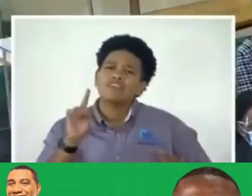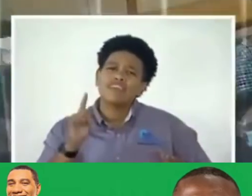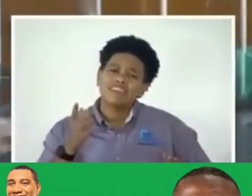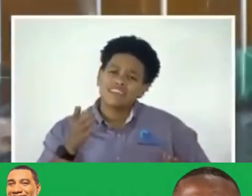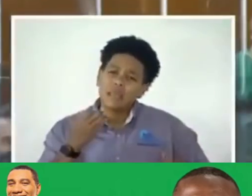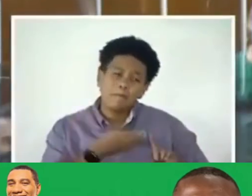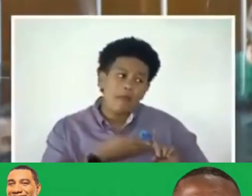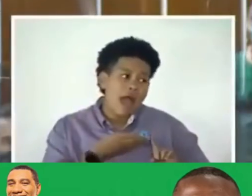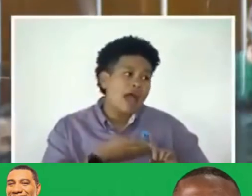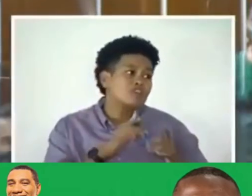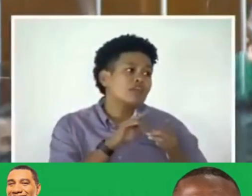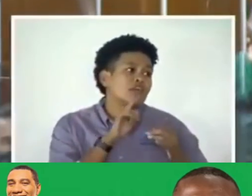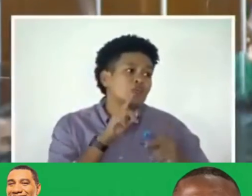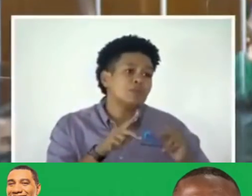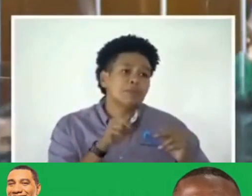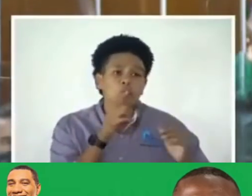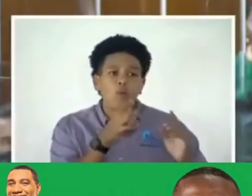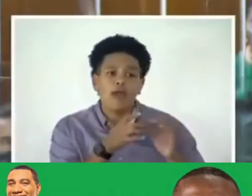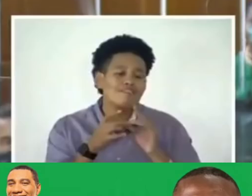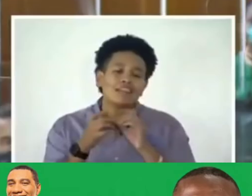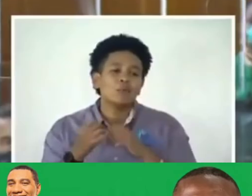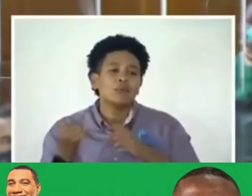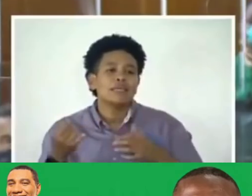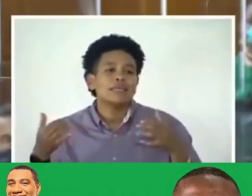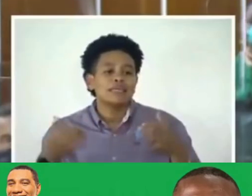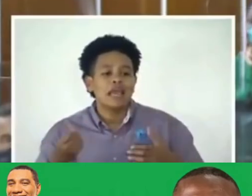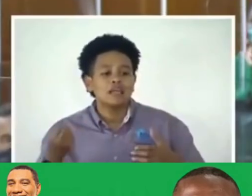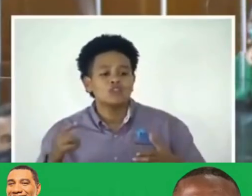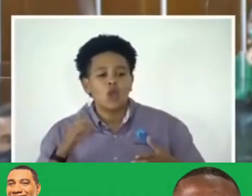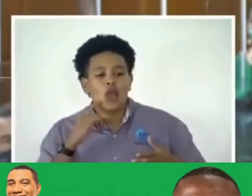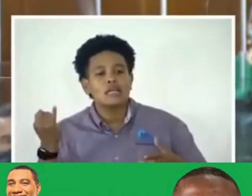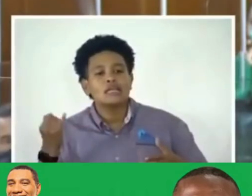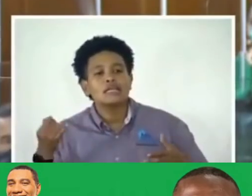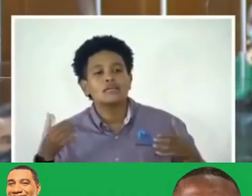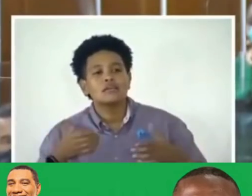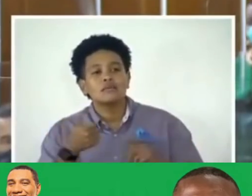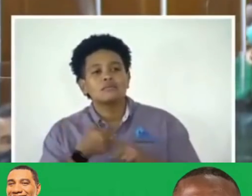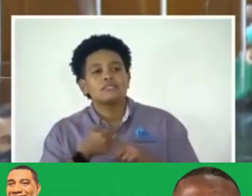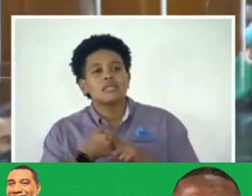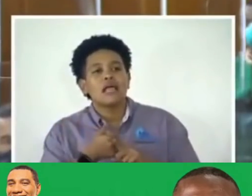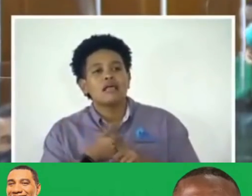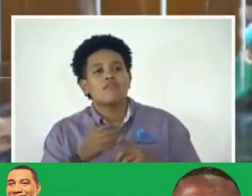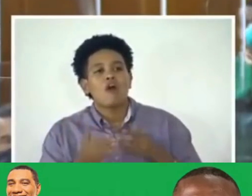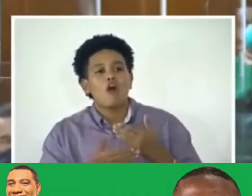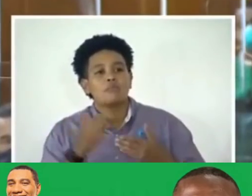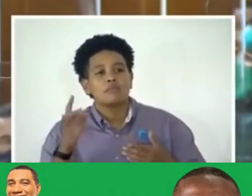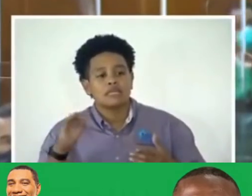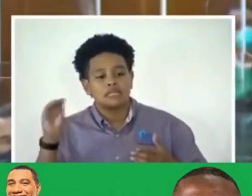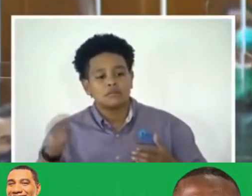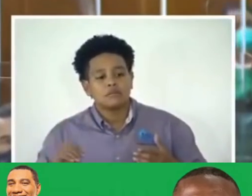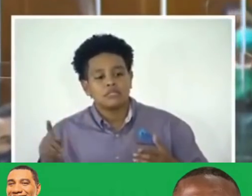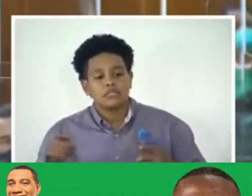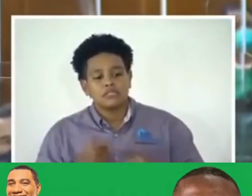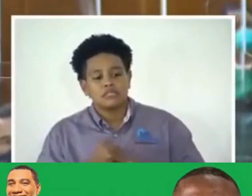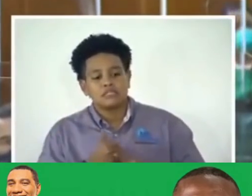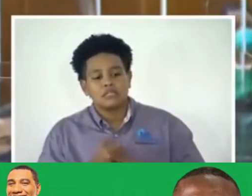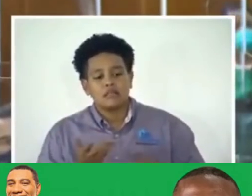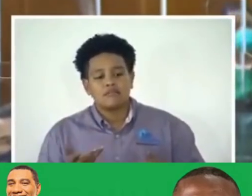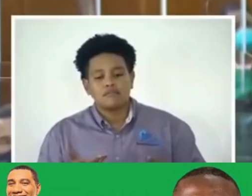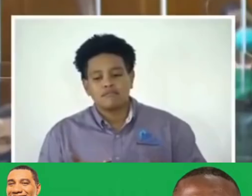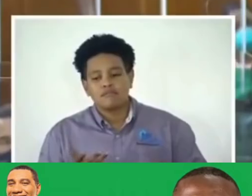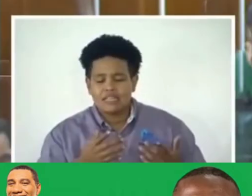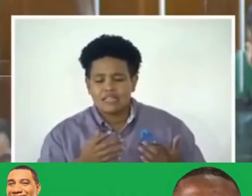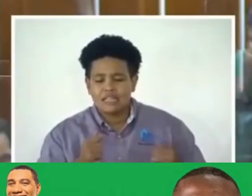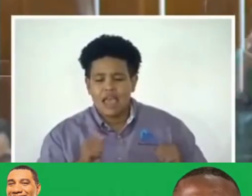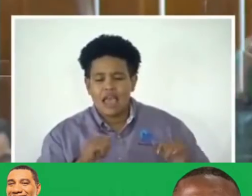in Parliament recently. In other words, now is the time not just to talk, but to act, to demonstrate